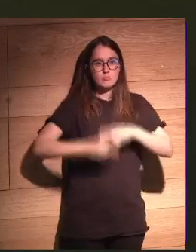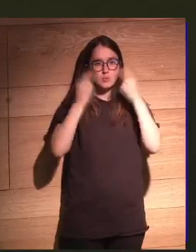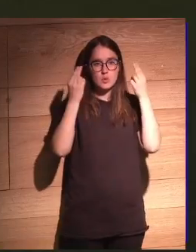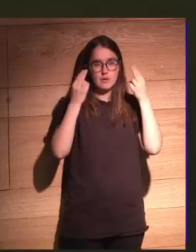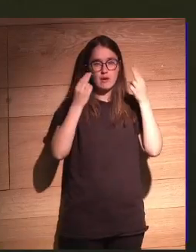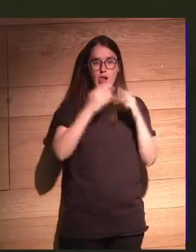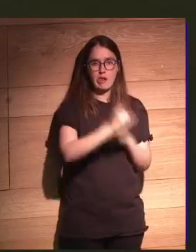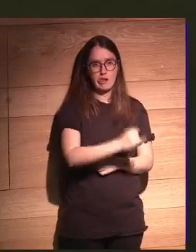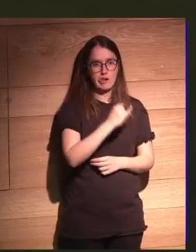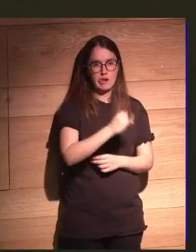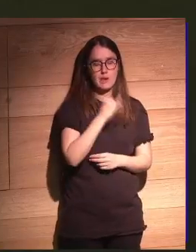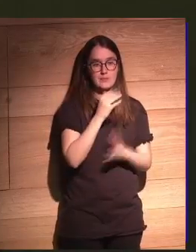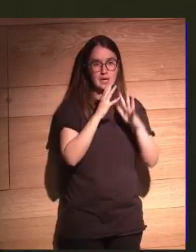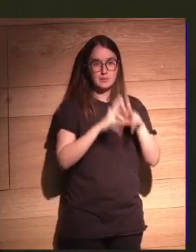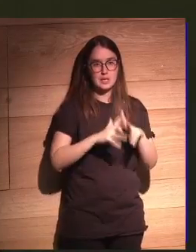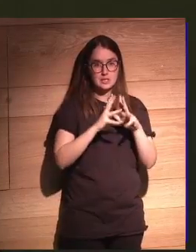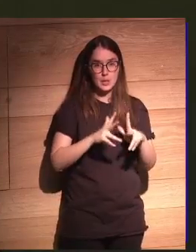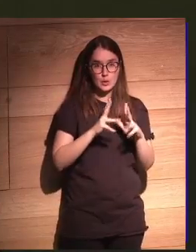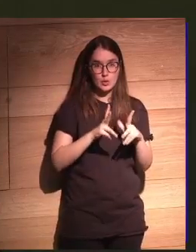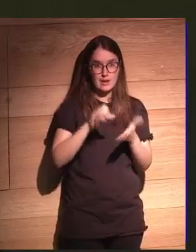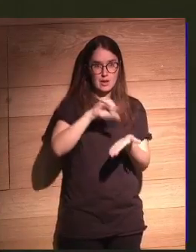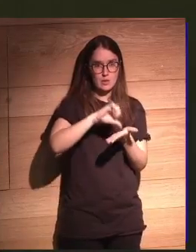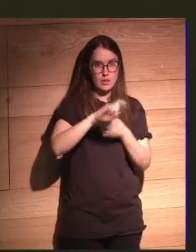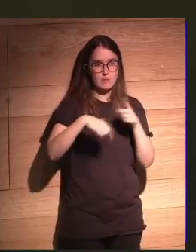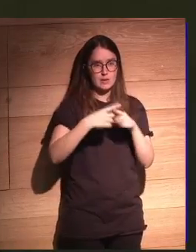with the public investments that exists